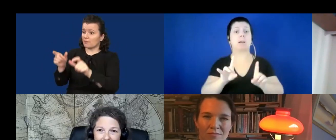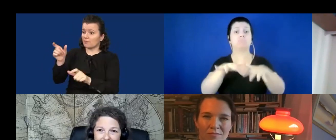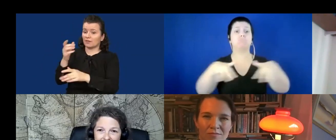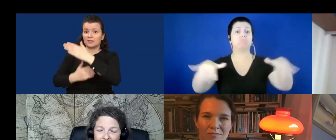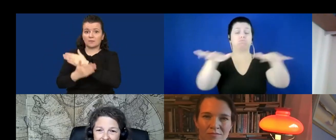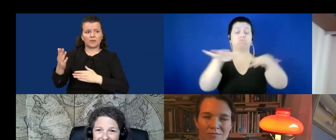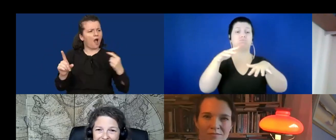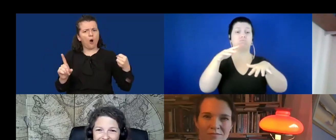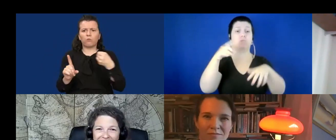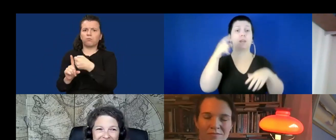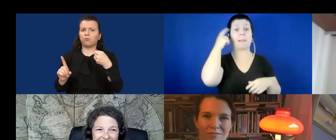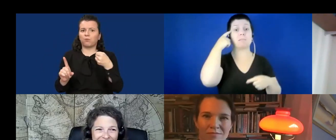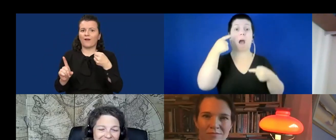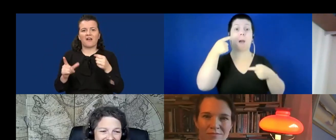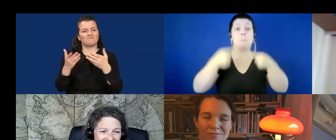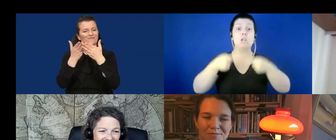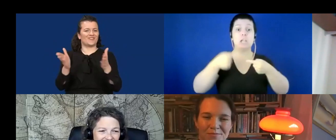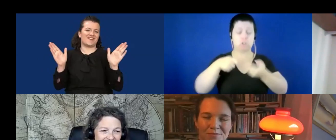making in that context. Thanks.